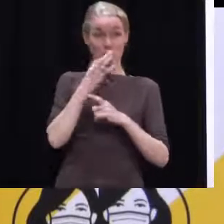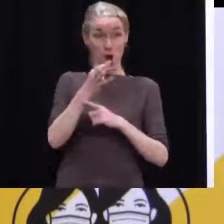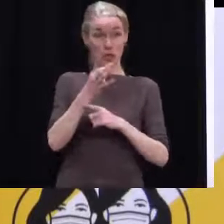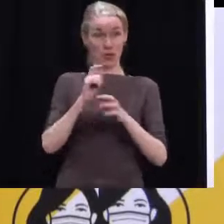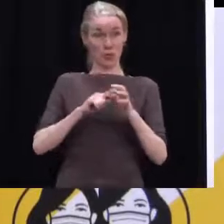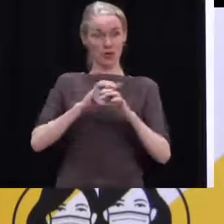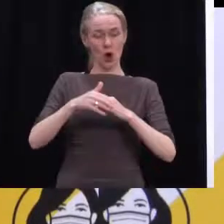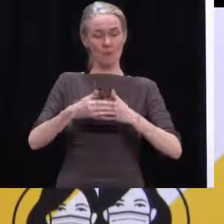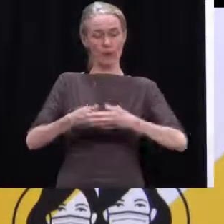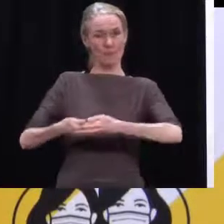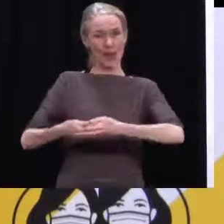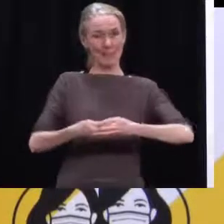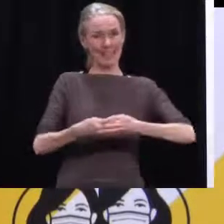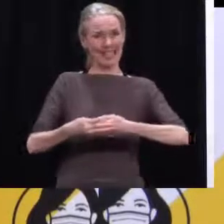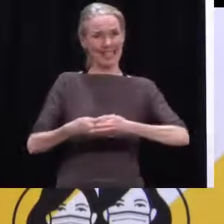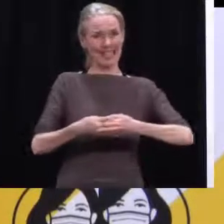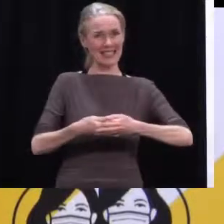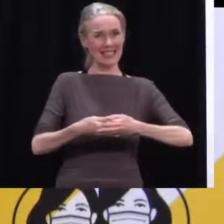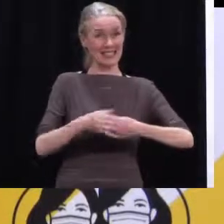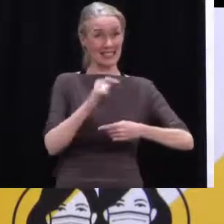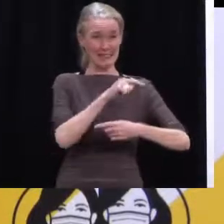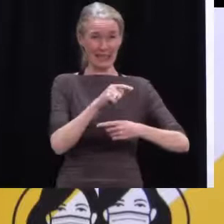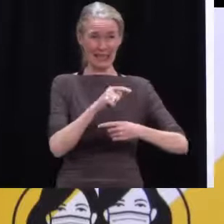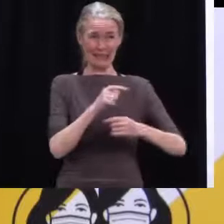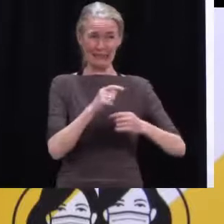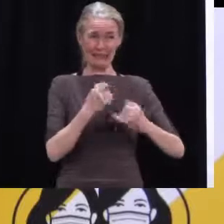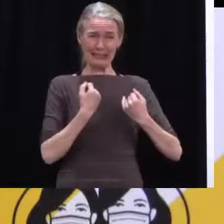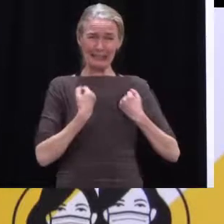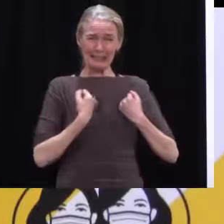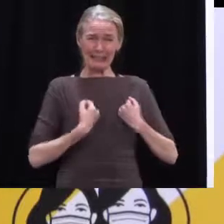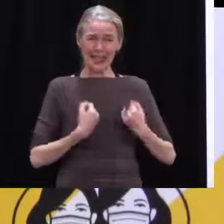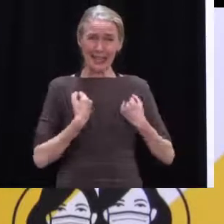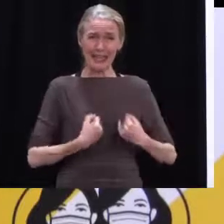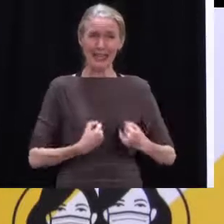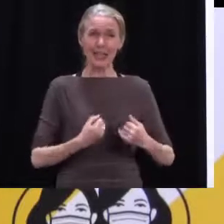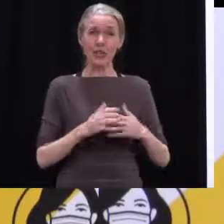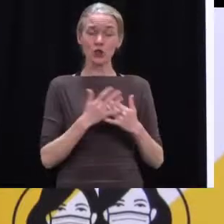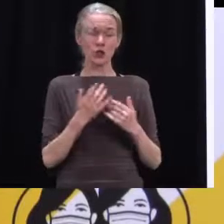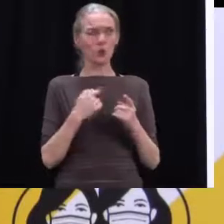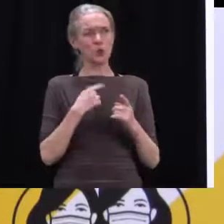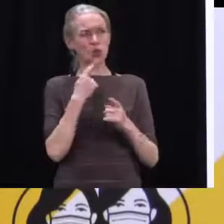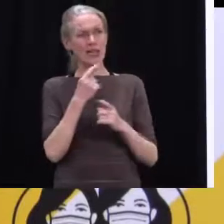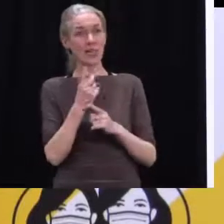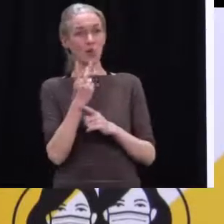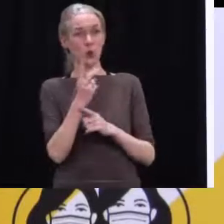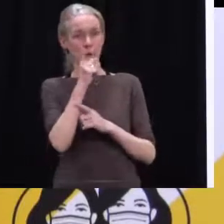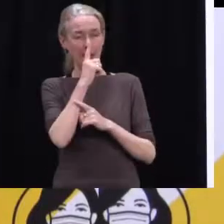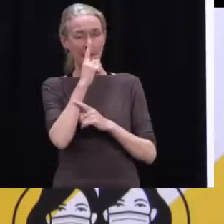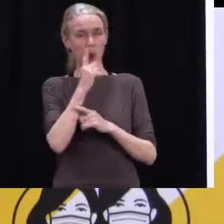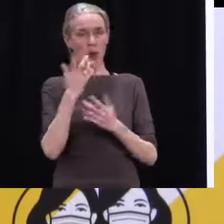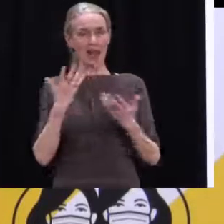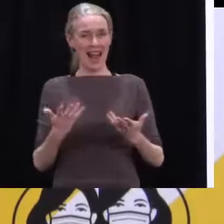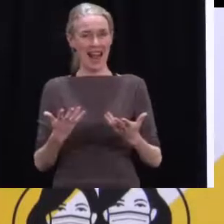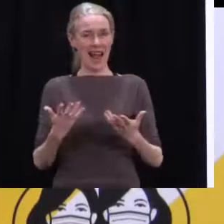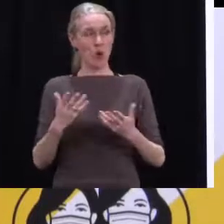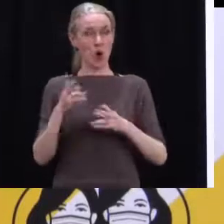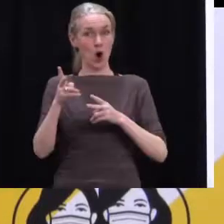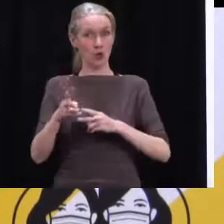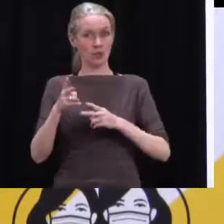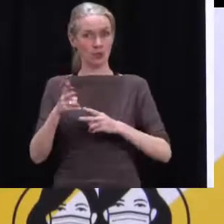privacy? And secondly, the two people who are being ventilated, do you know how old they are? You can see that about breaching